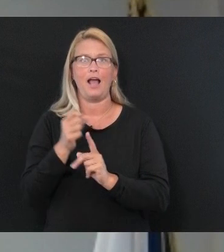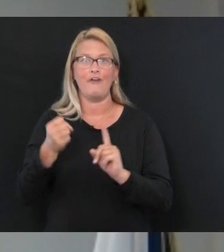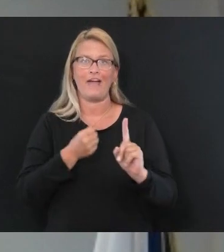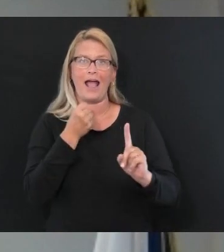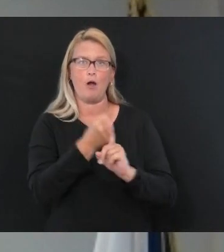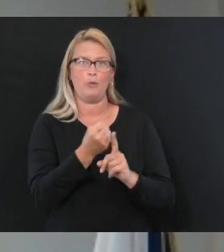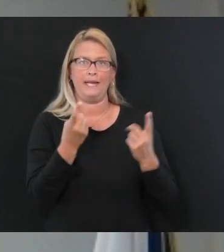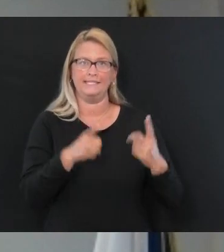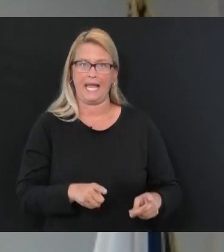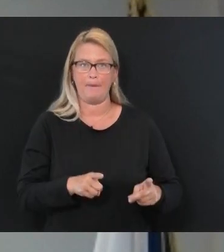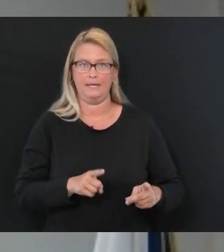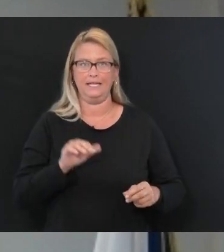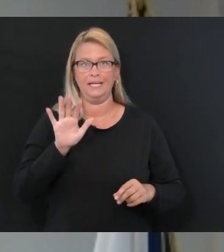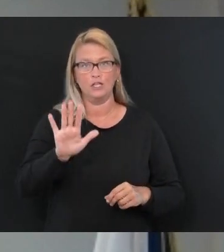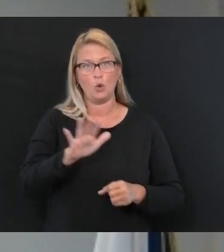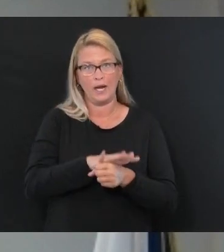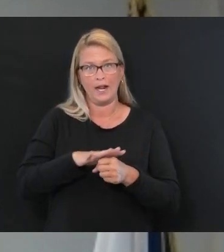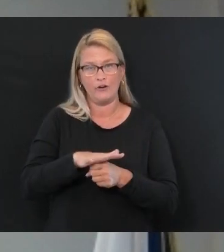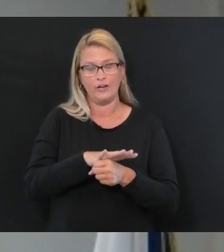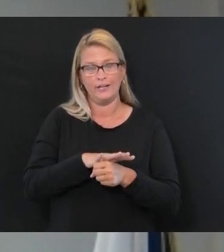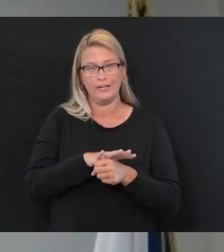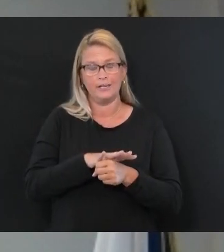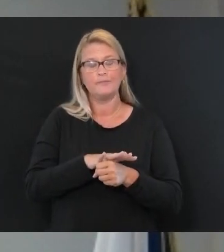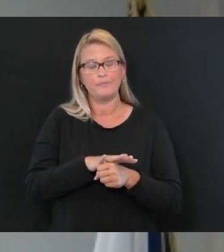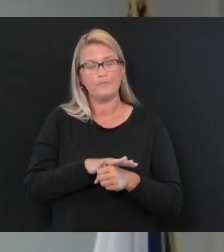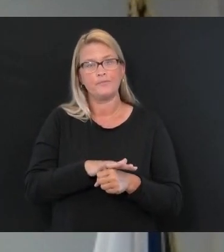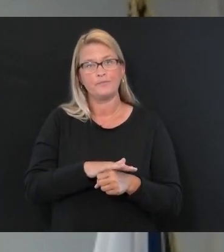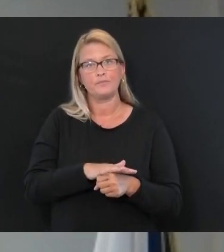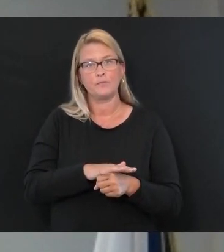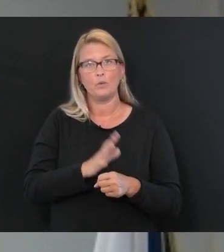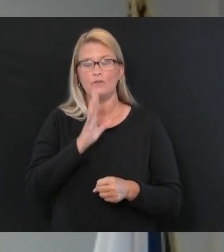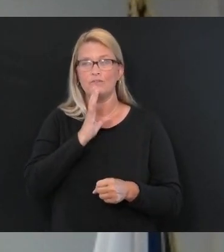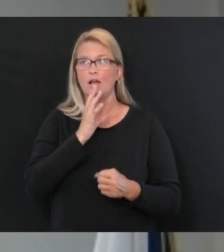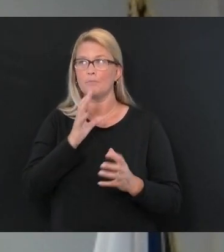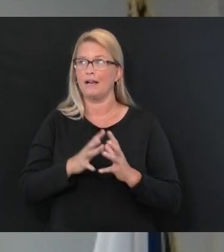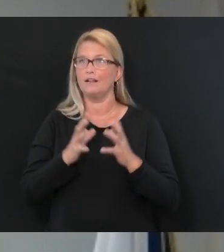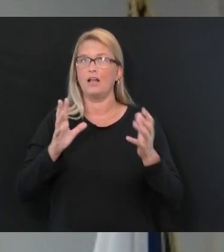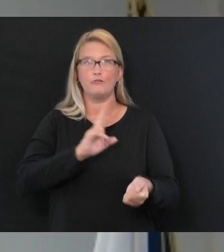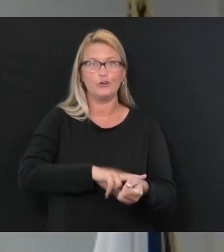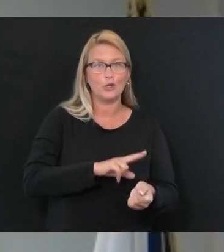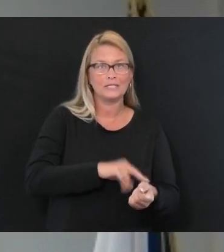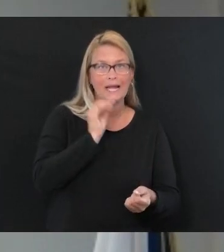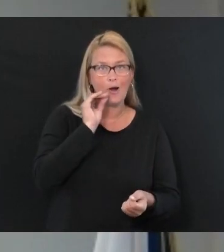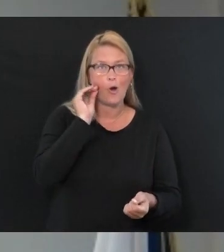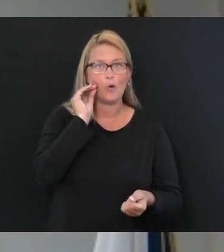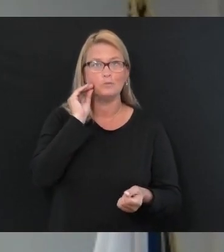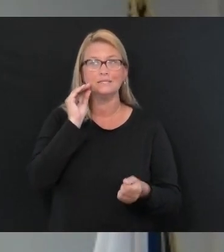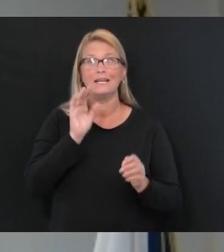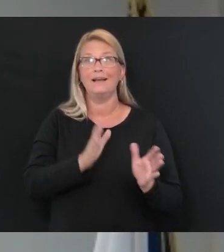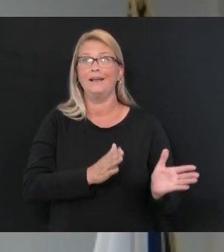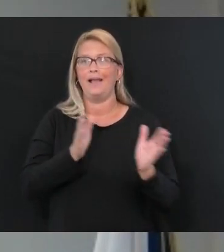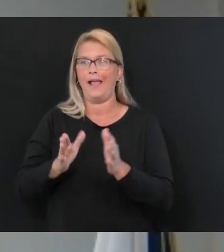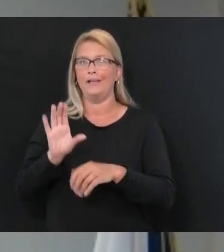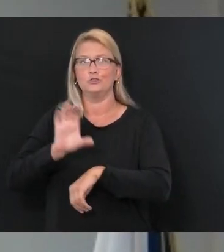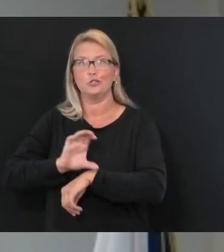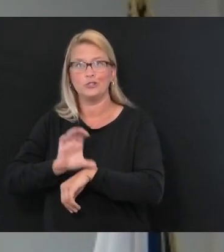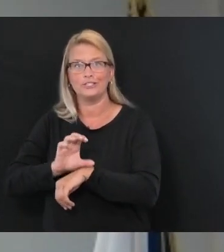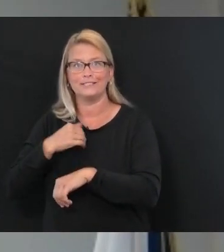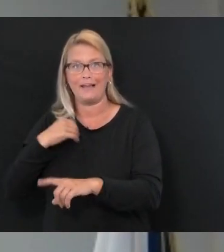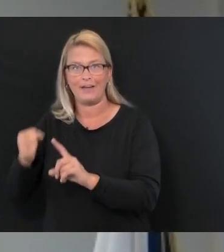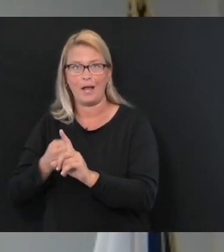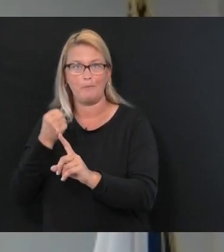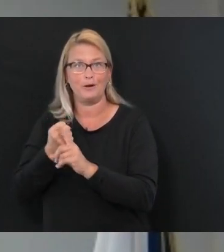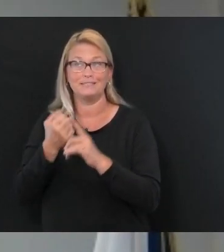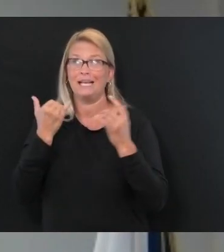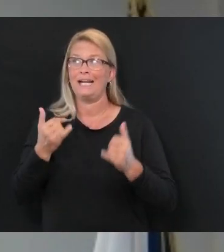we started out with a lot of outbreaks in nursing homes and moved to churches. Now outbreaks are all